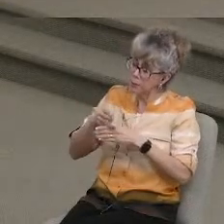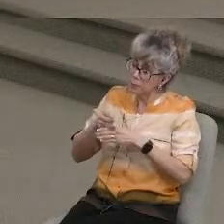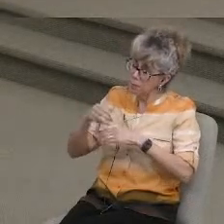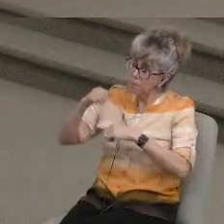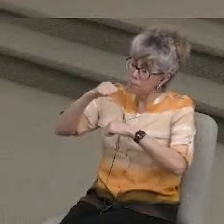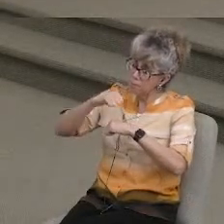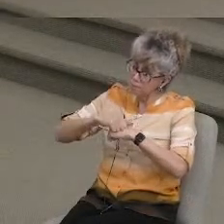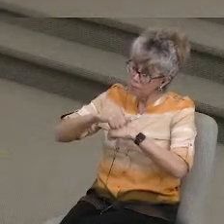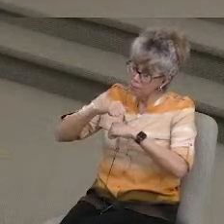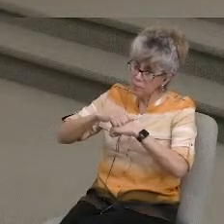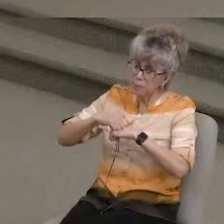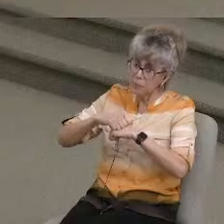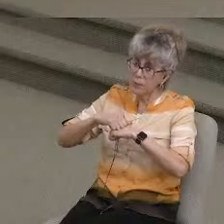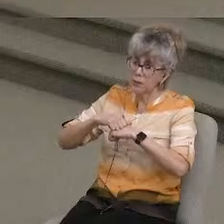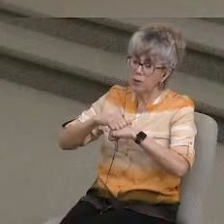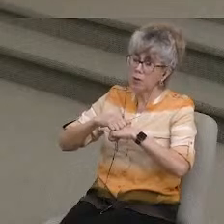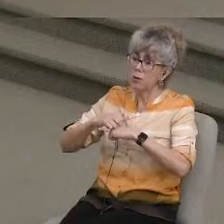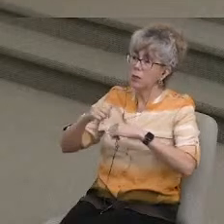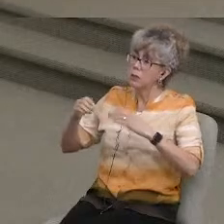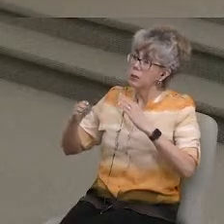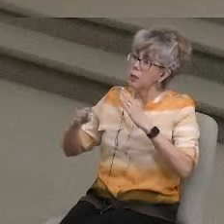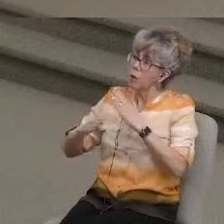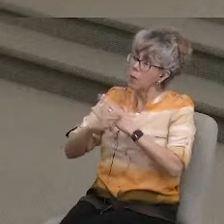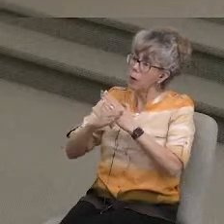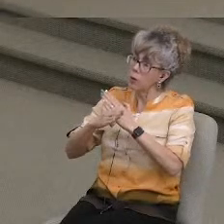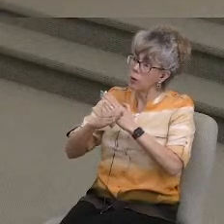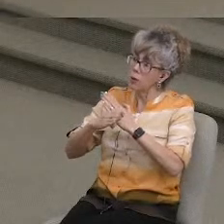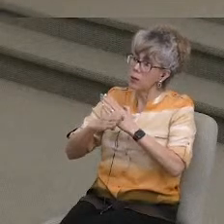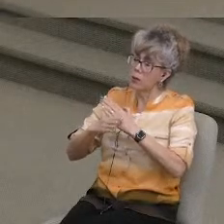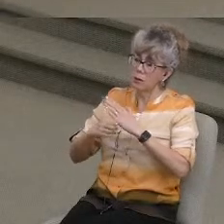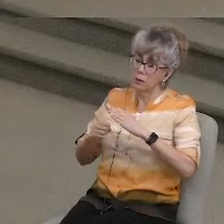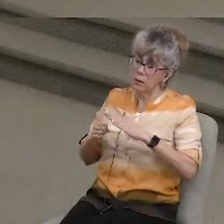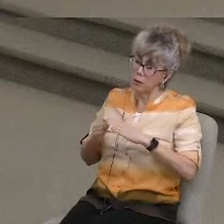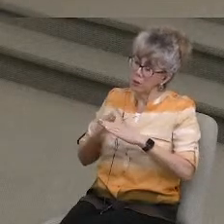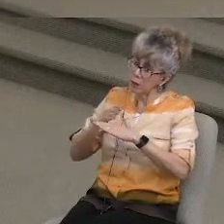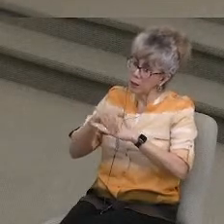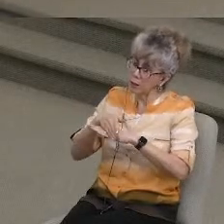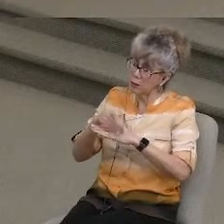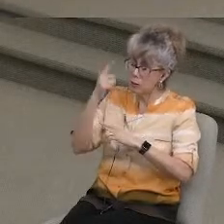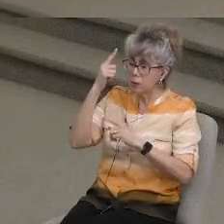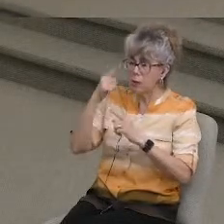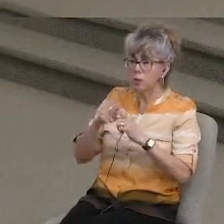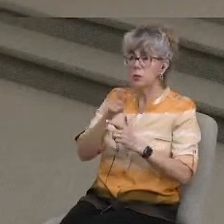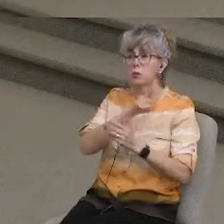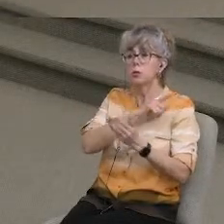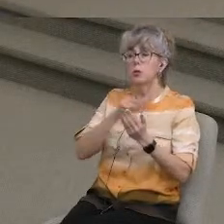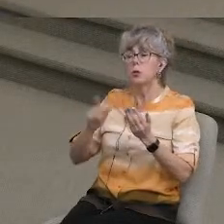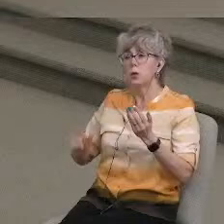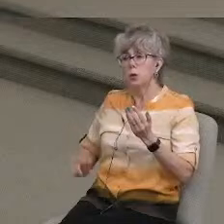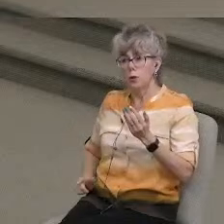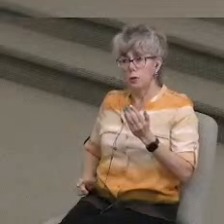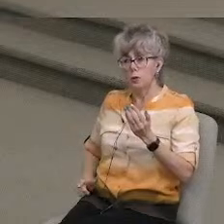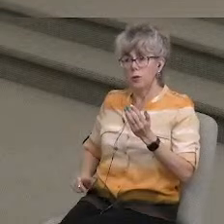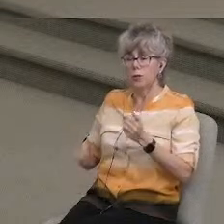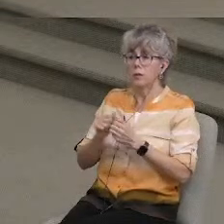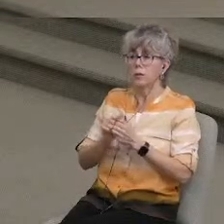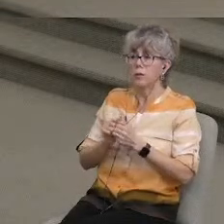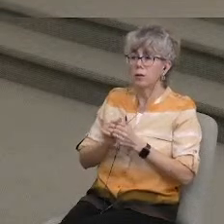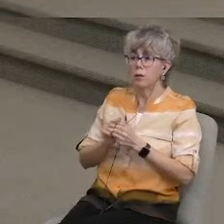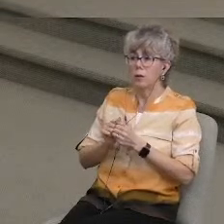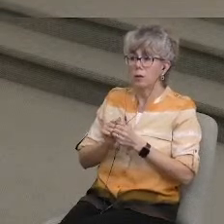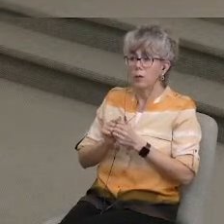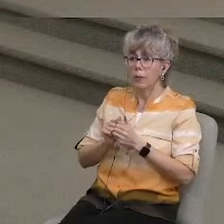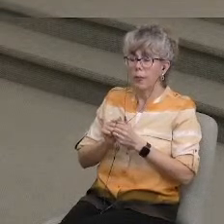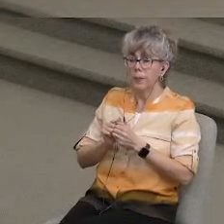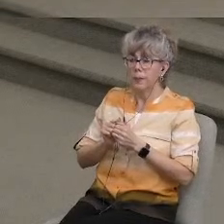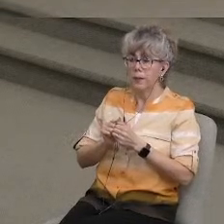Savior? What do you need to do or let God do in your life, in your heart, to move that stone away so that you can see